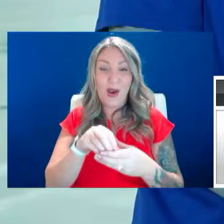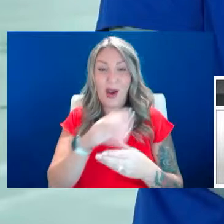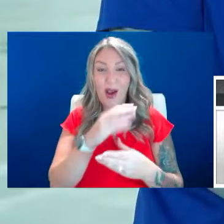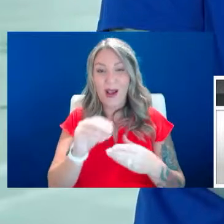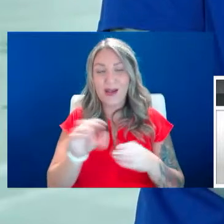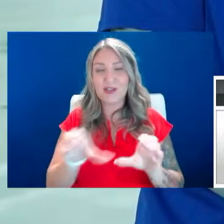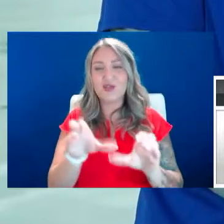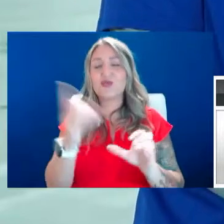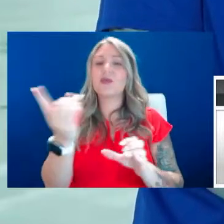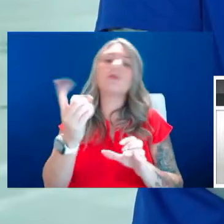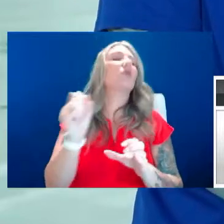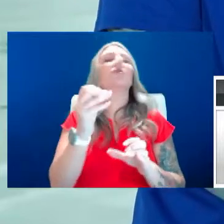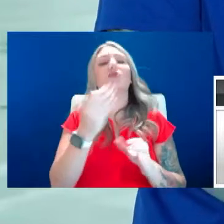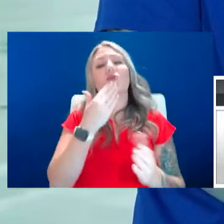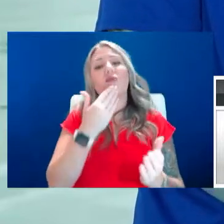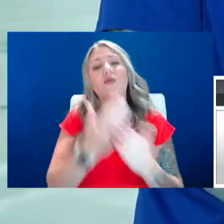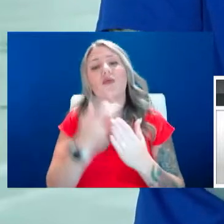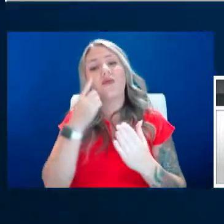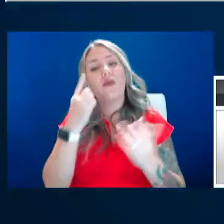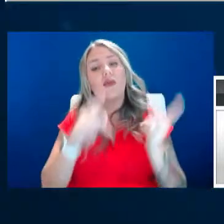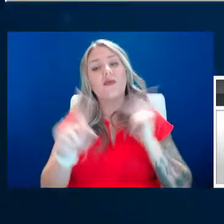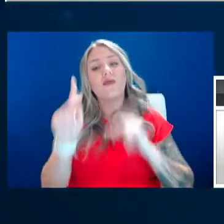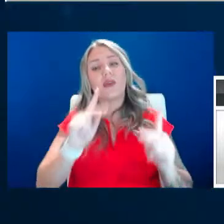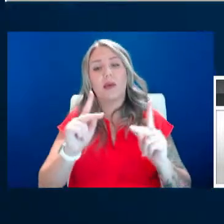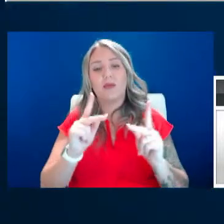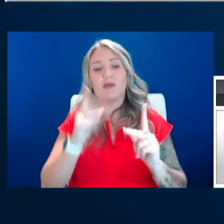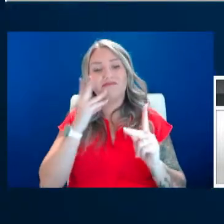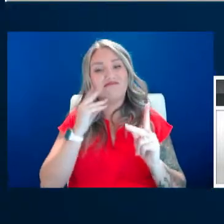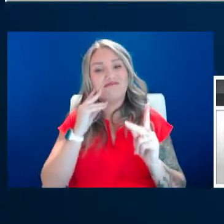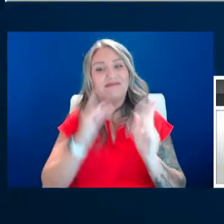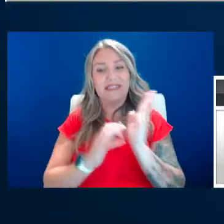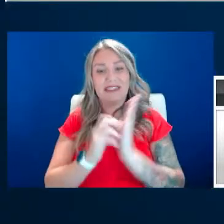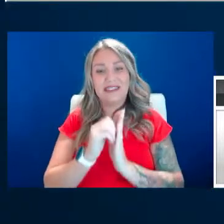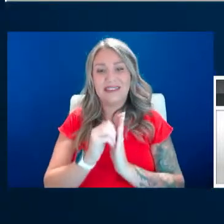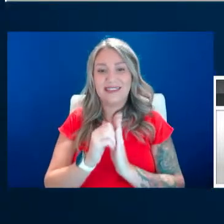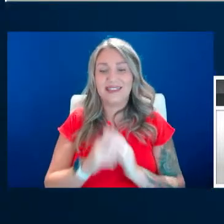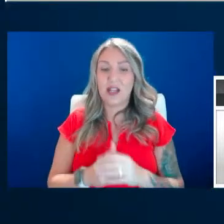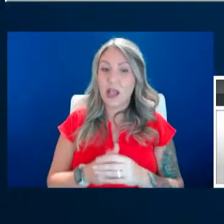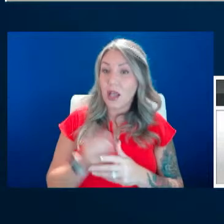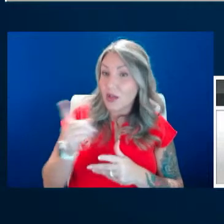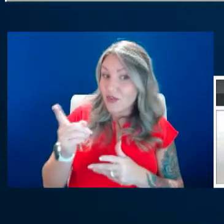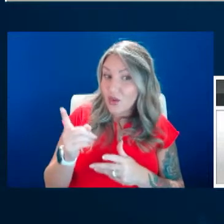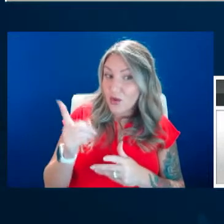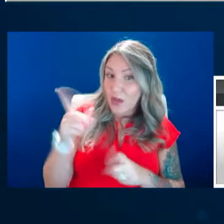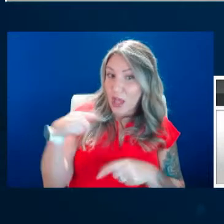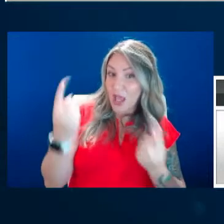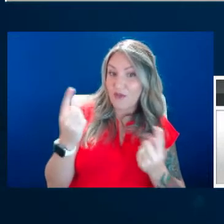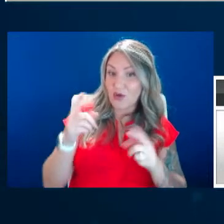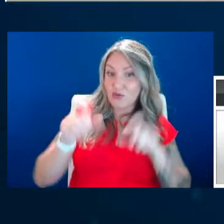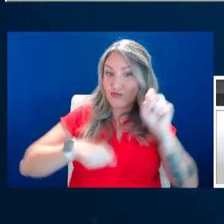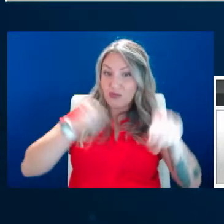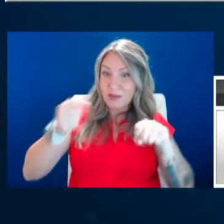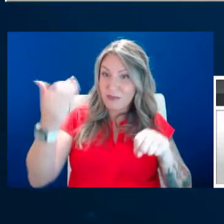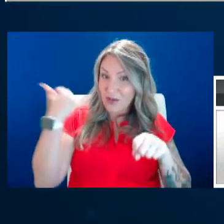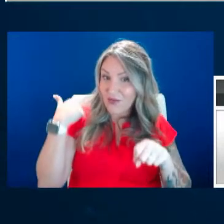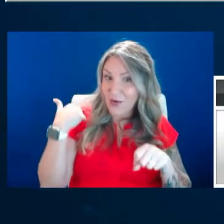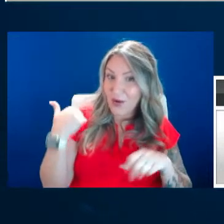good for people living with cancer. All right, Katie, I have to put you on the spot. Have you ever done it before? Have you ridden?